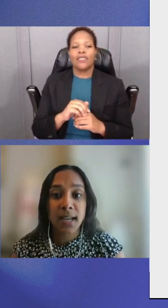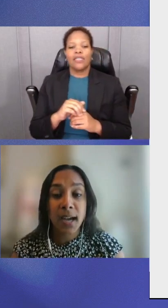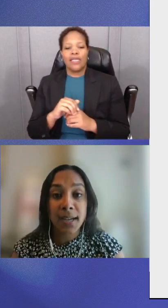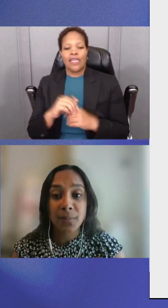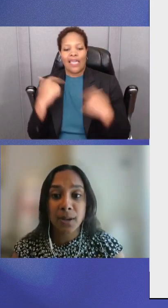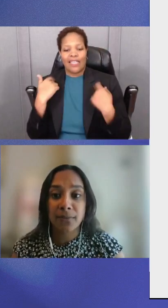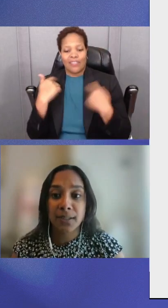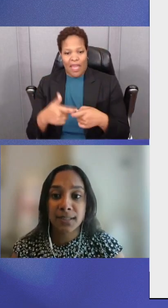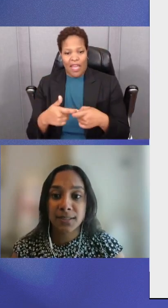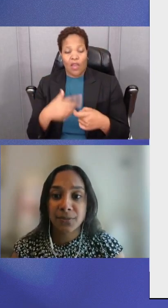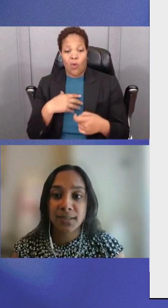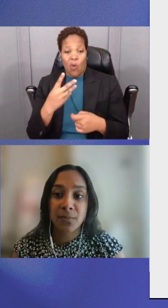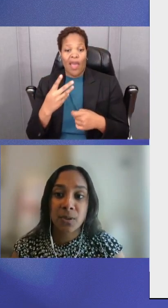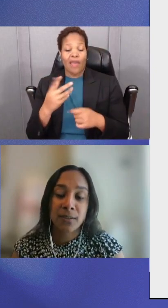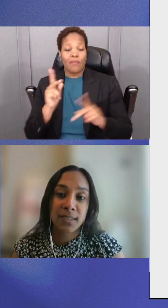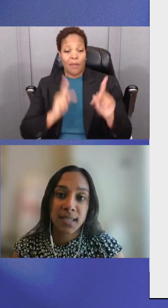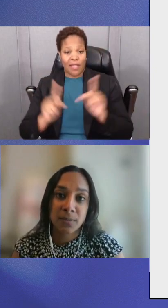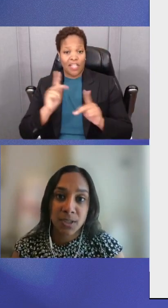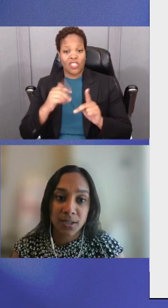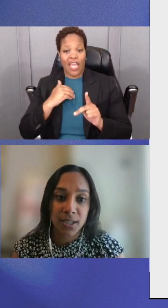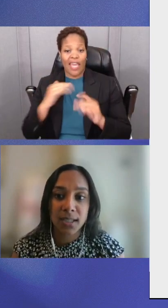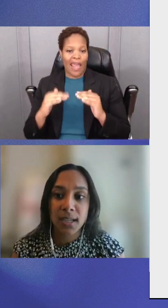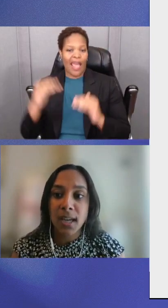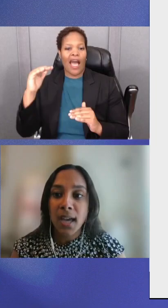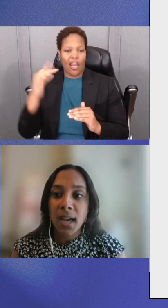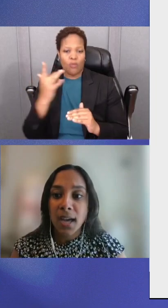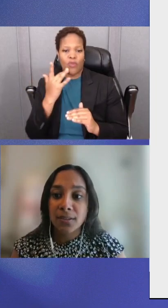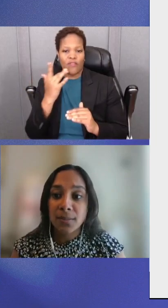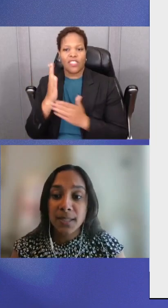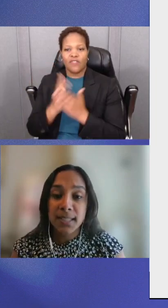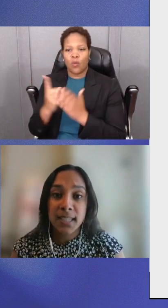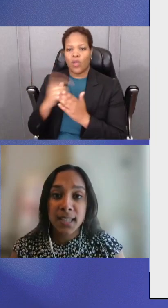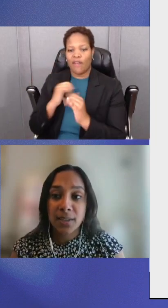had a higher preference for someone of the same gender.